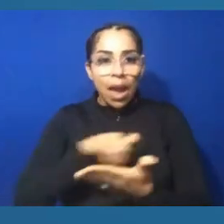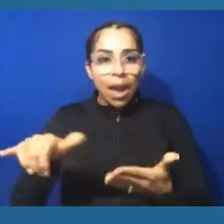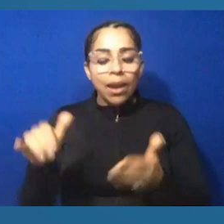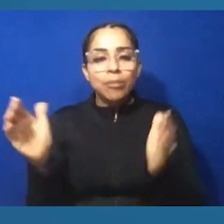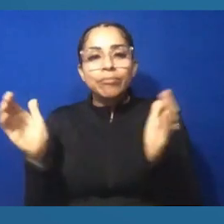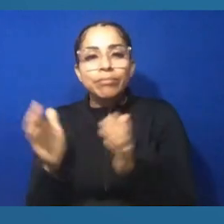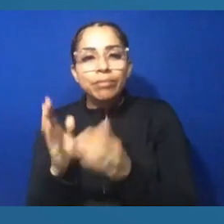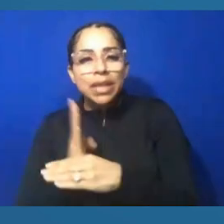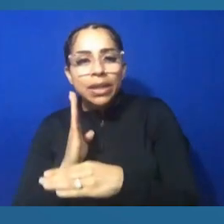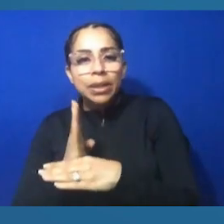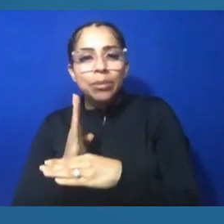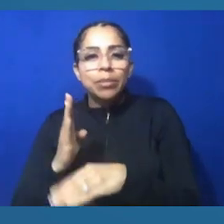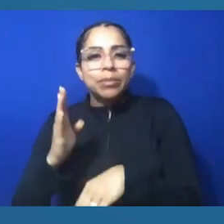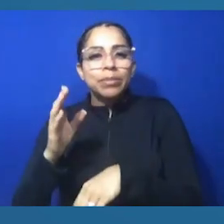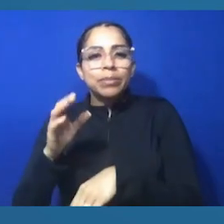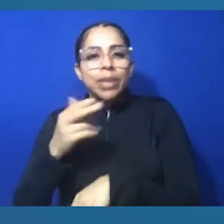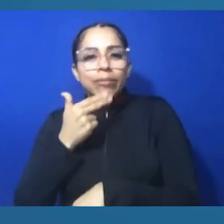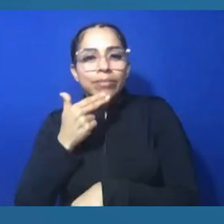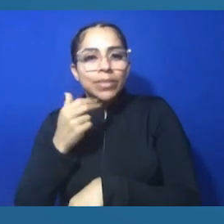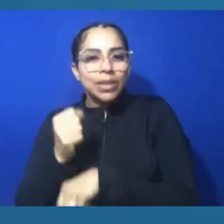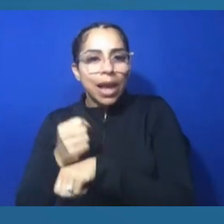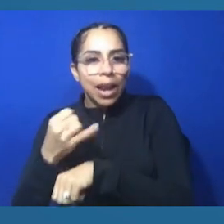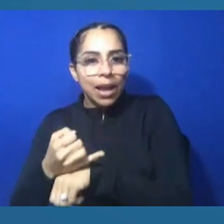Island, and then all the way from